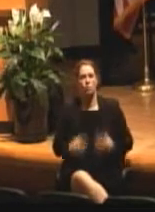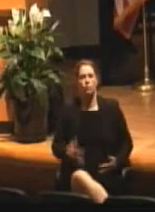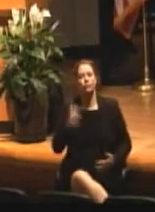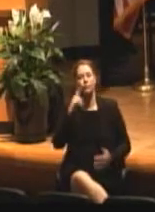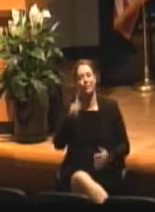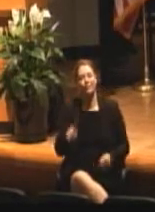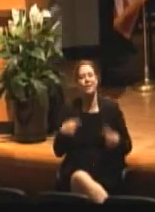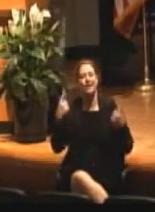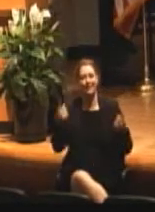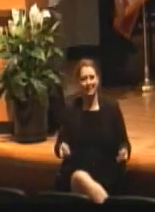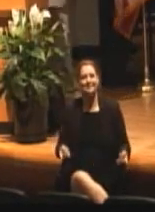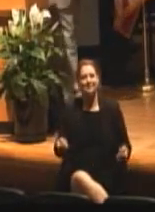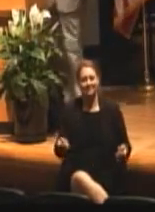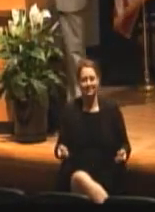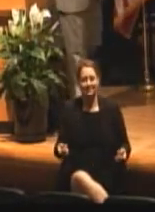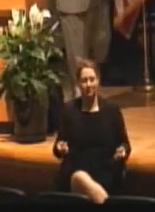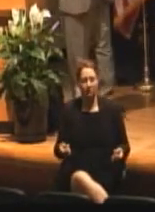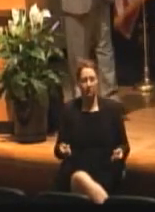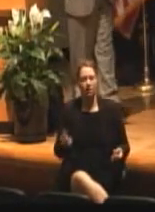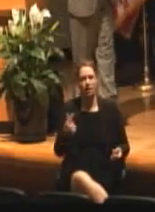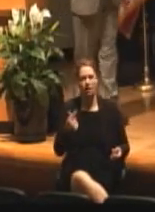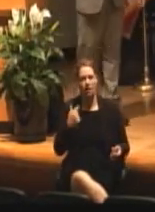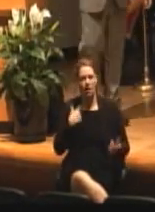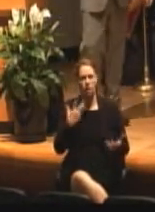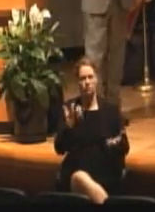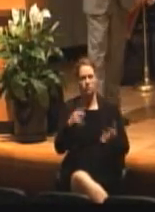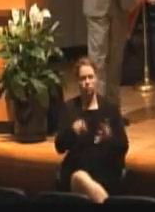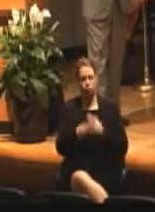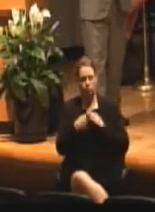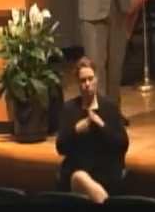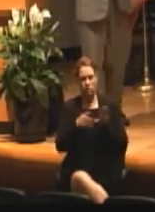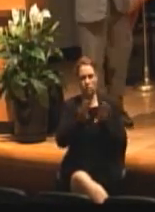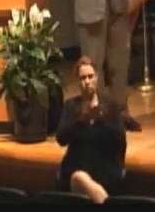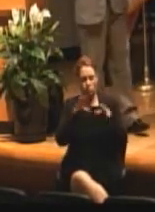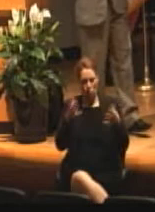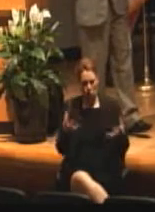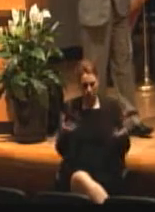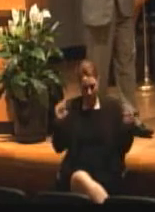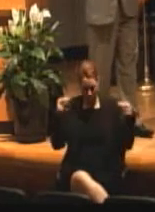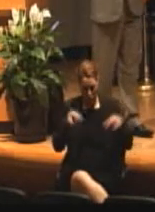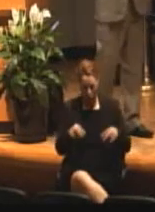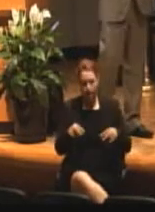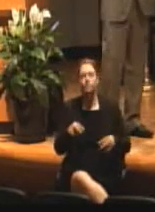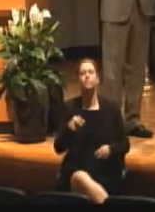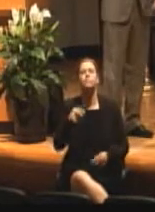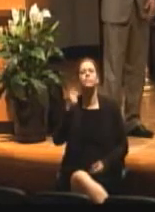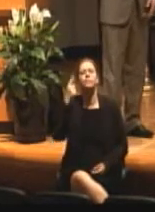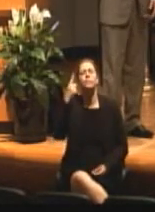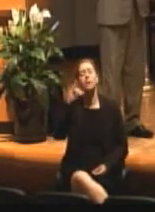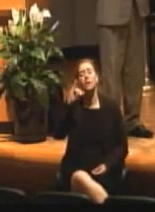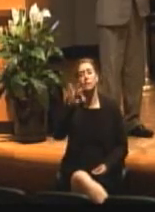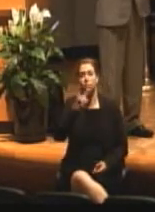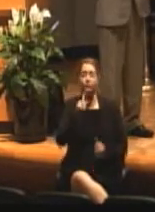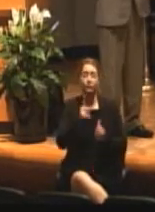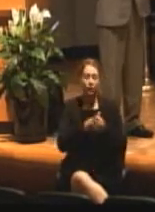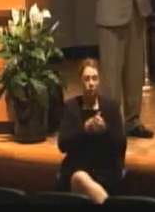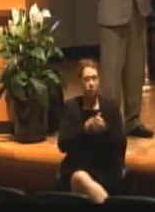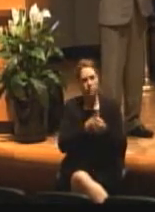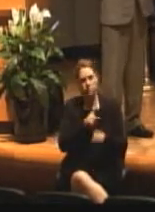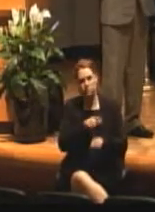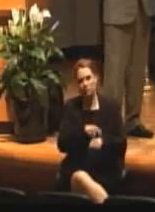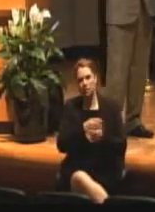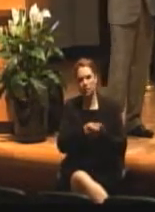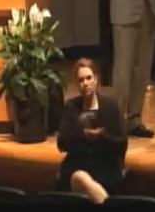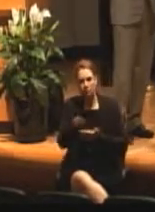little bit of an overview. I think one of the best things to do when looking at a house, whether it's your first one, you know, your 10th, you're buying a second home, or you wanna